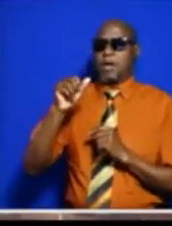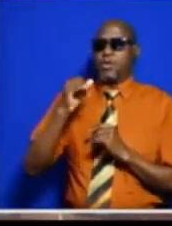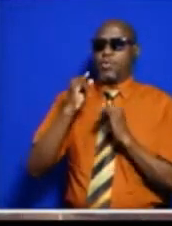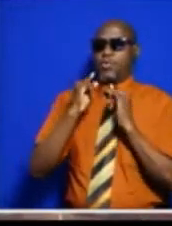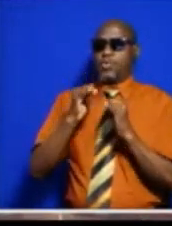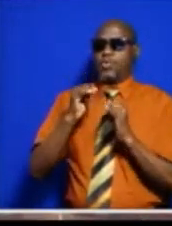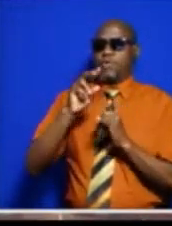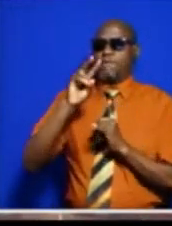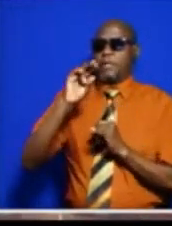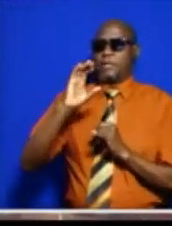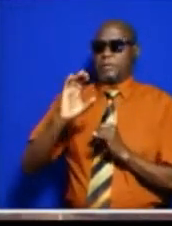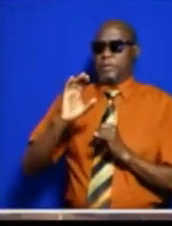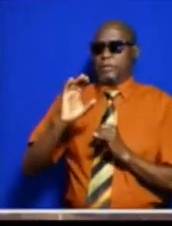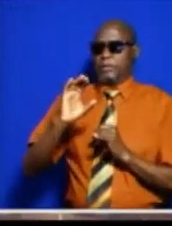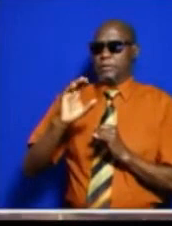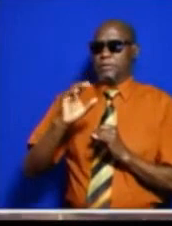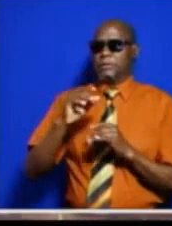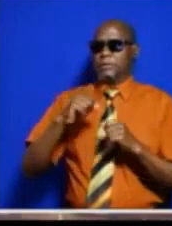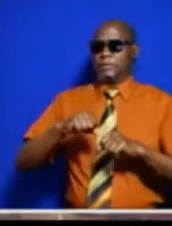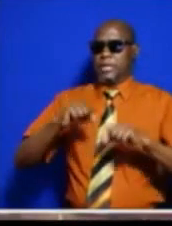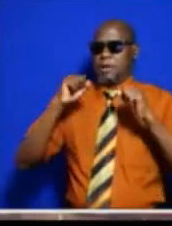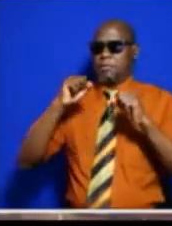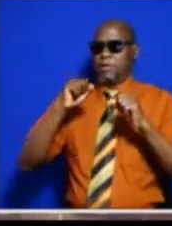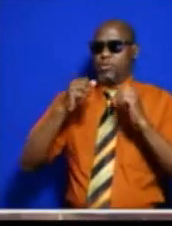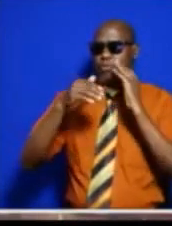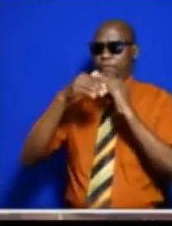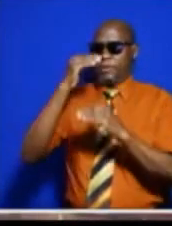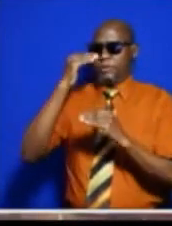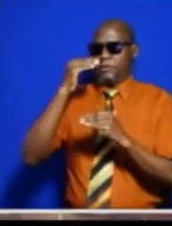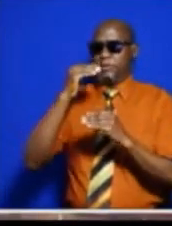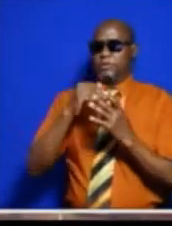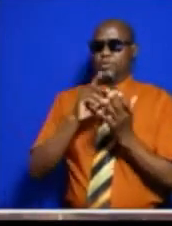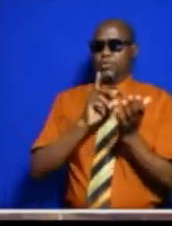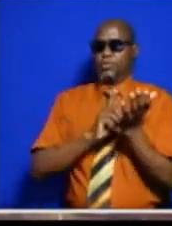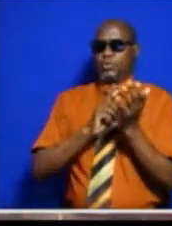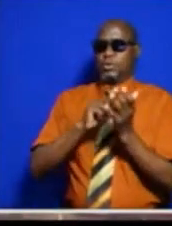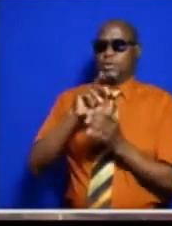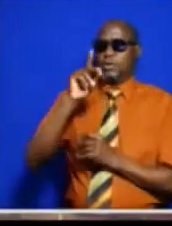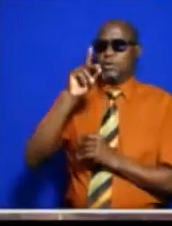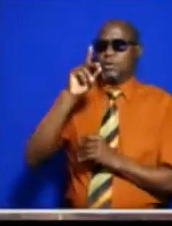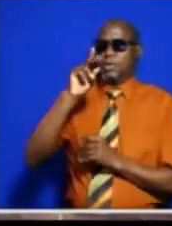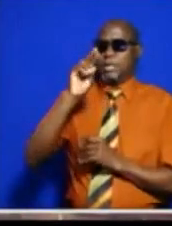Chancellor. In a statement, the chairman of the University Council, Dr. Nelson Courier,